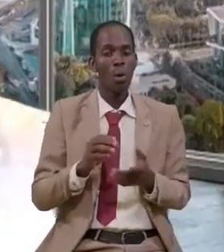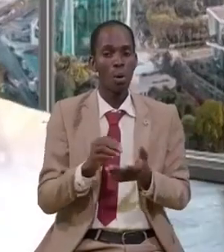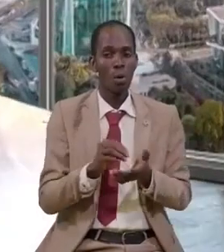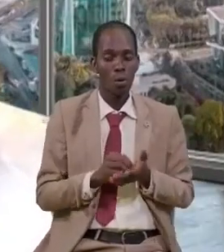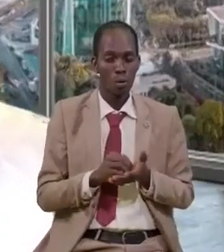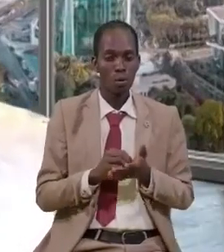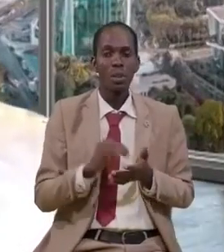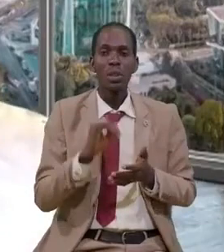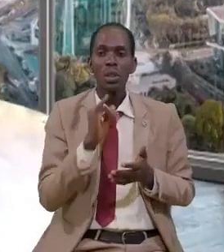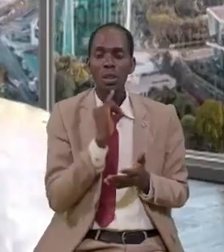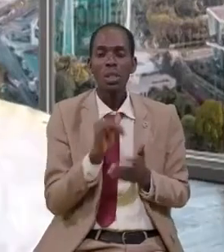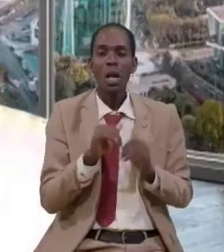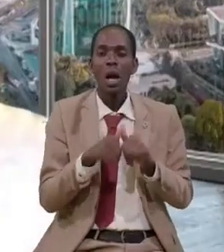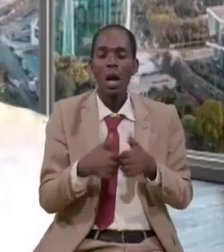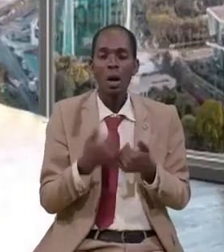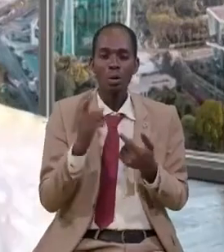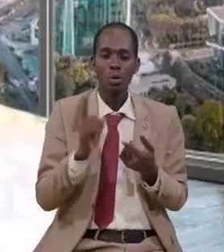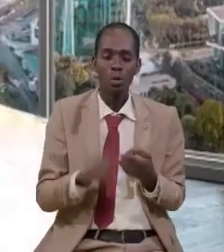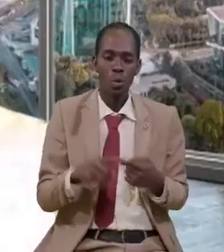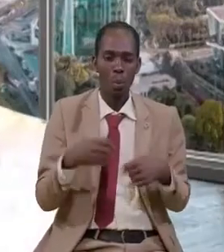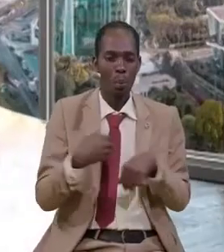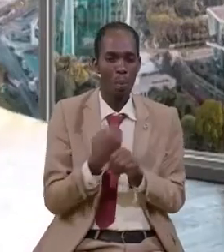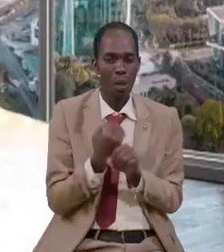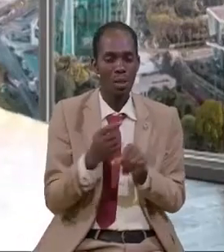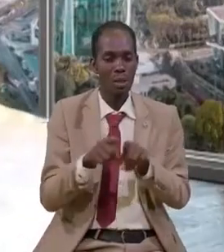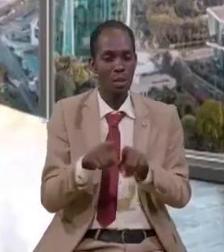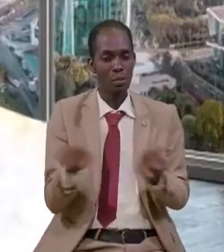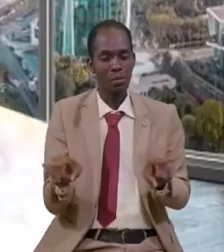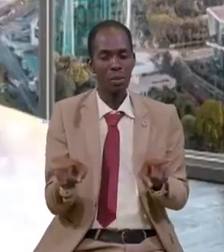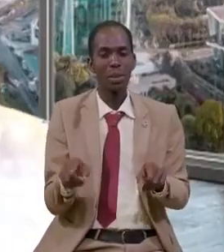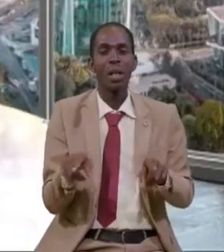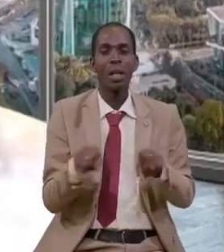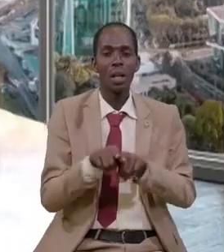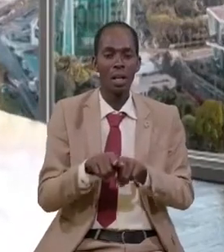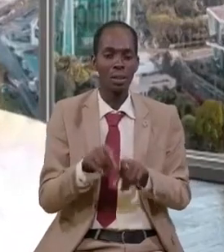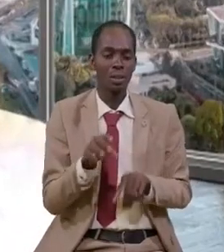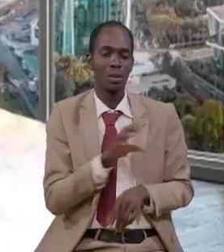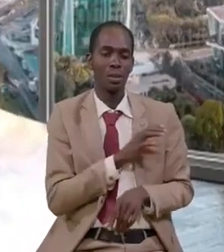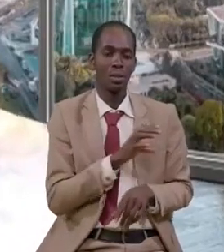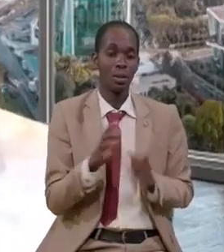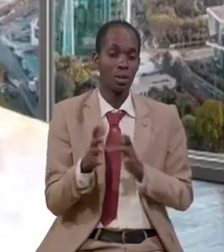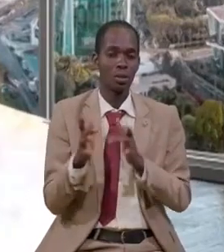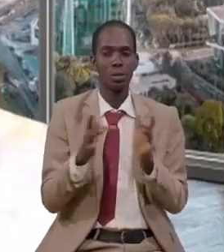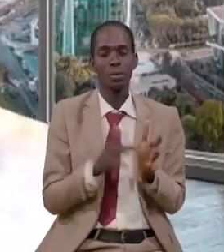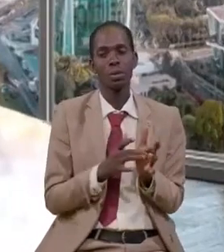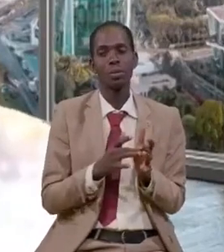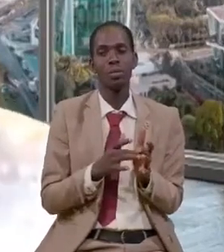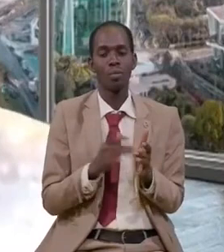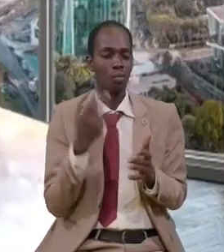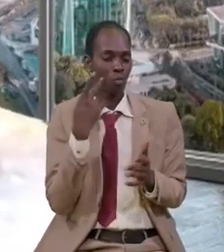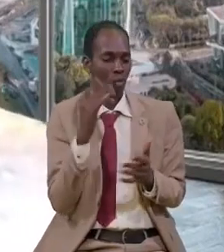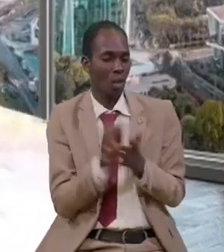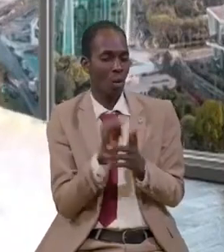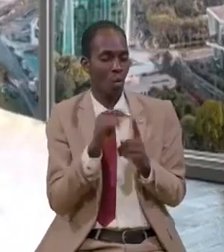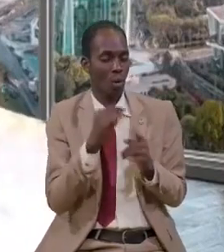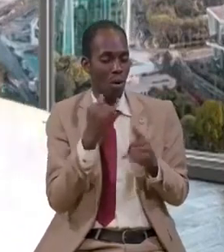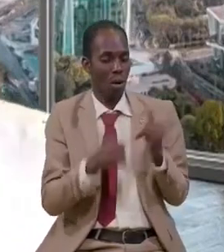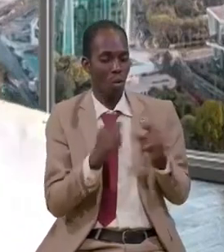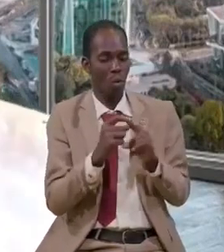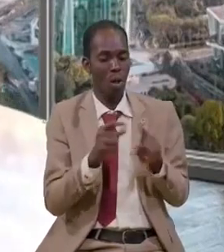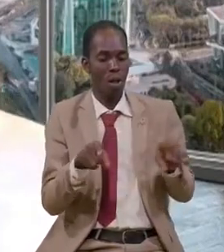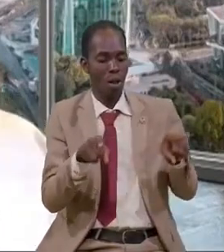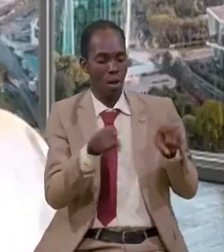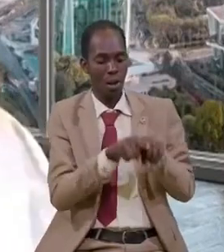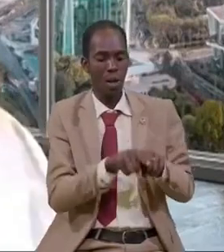make a difference like Jesus. That is very critical, that last phrase, like Jesus. Can I just tell